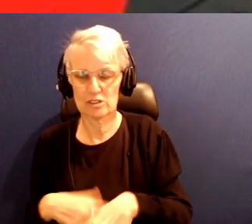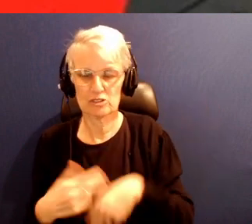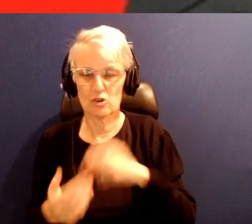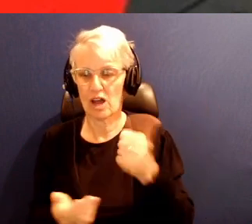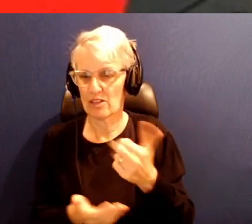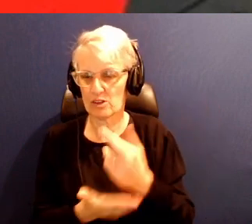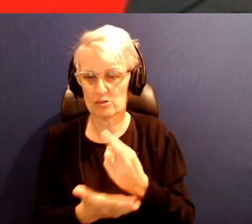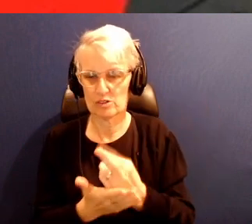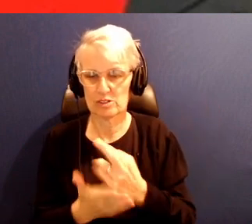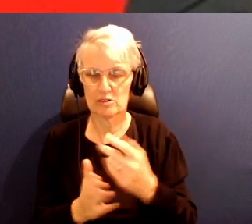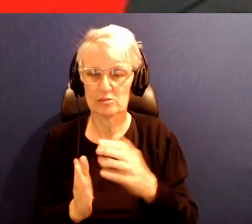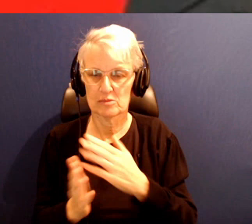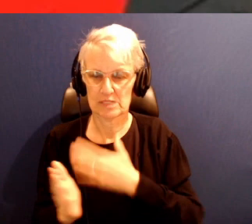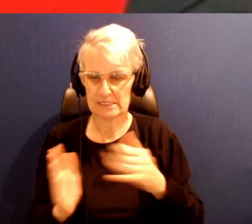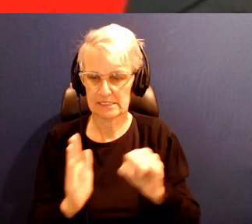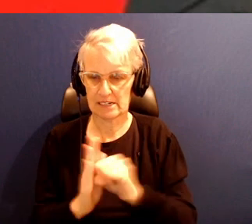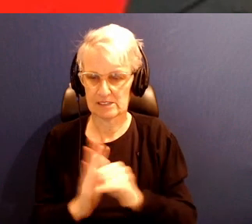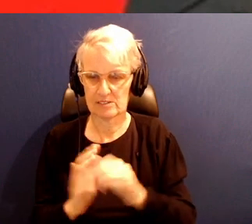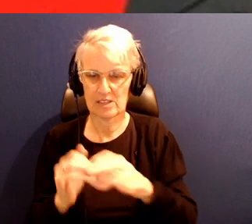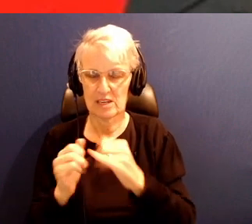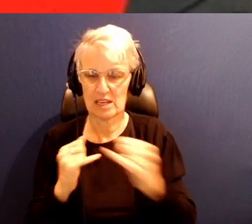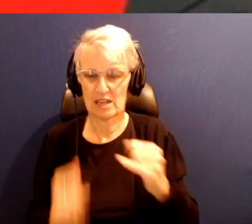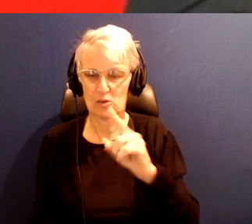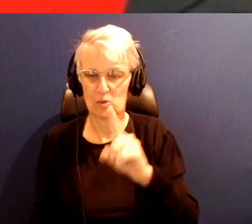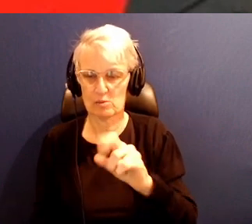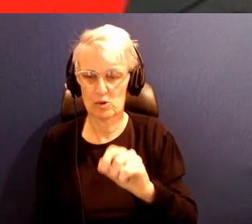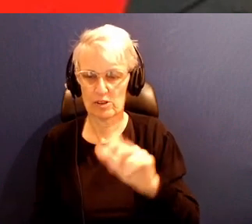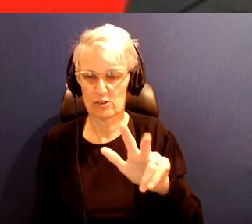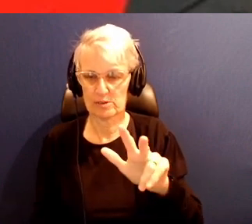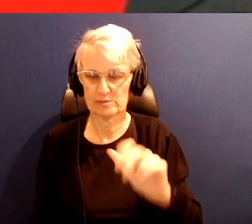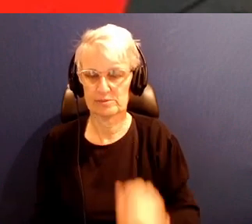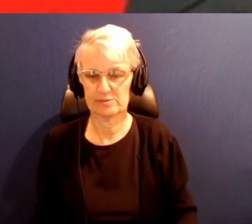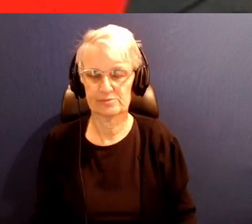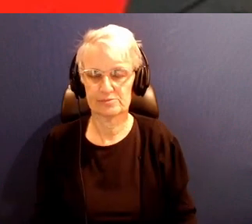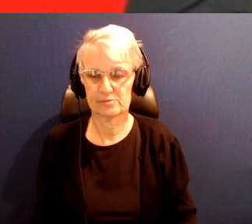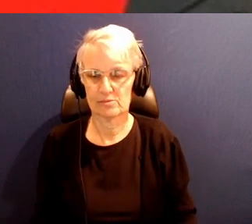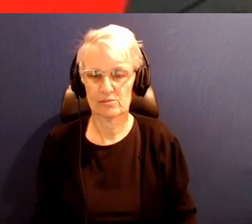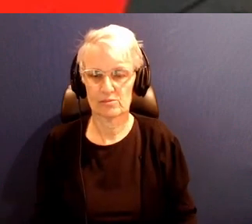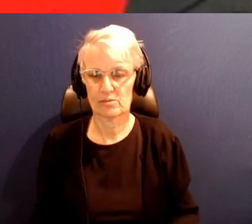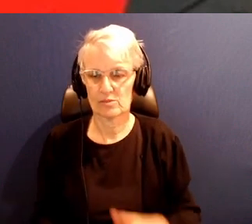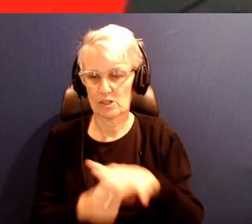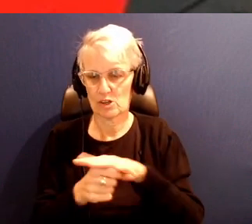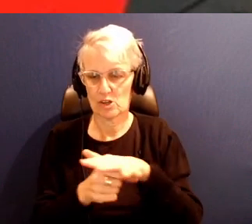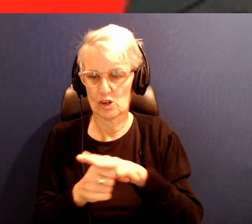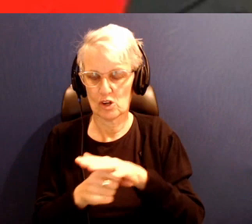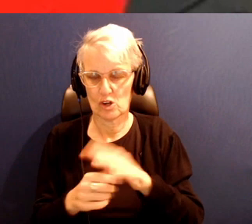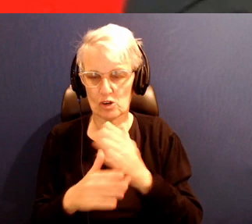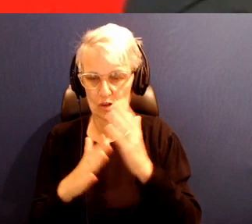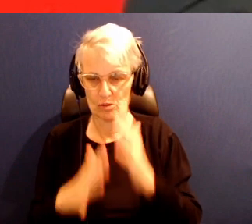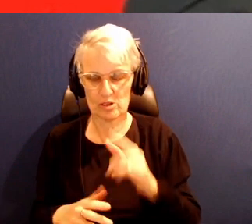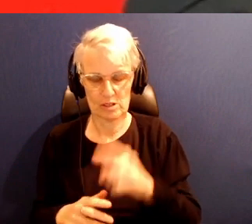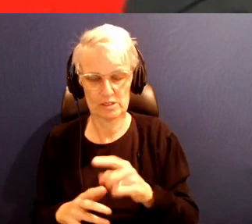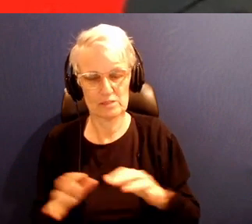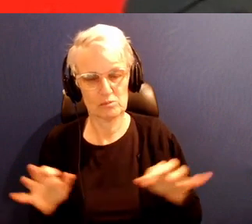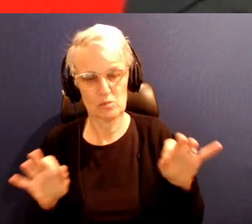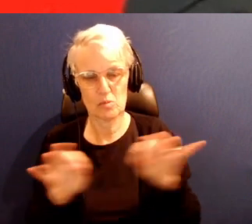resource persons or partners, are identified in line 1.3. Local partners are essential